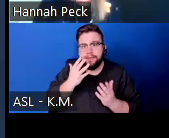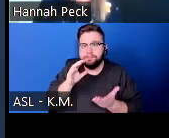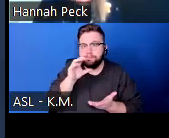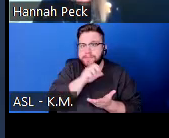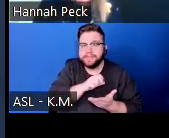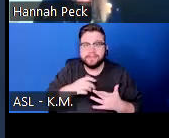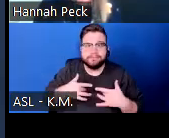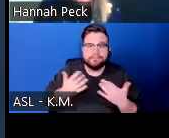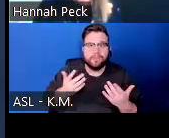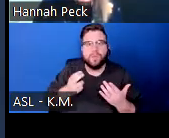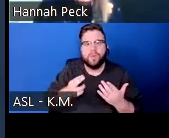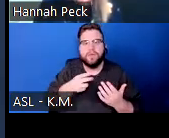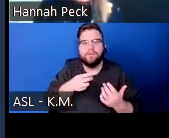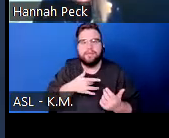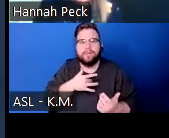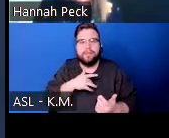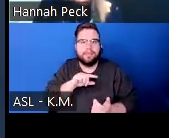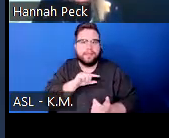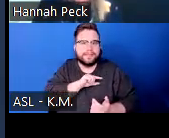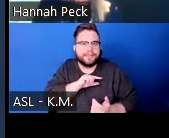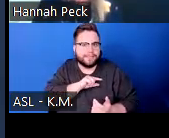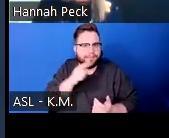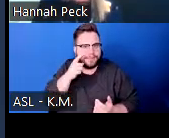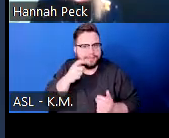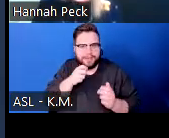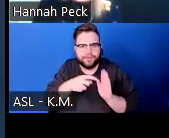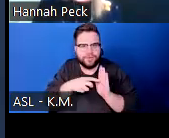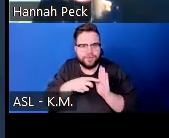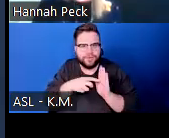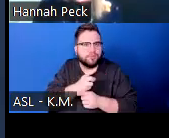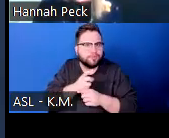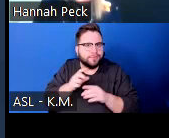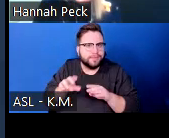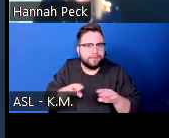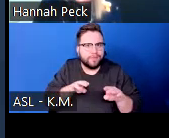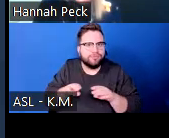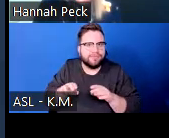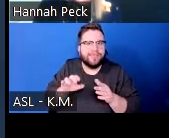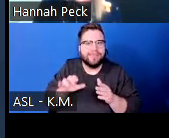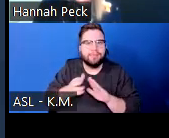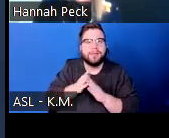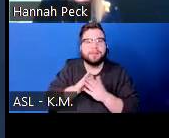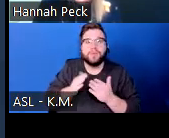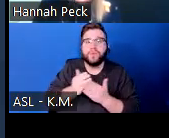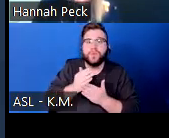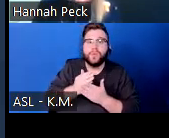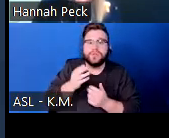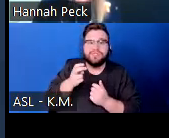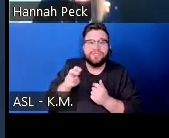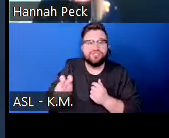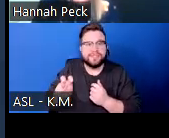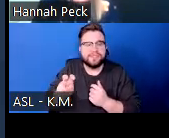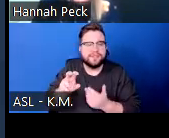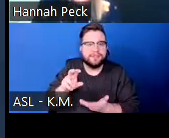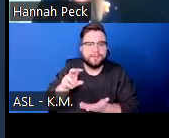the expected behavior. We're now dealing with a new transition. And we have to think about, was this behavior positively